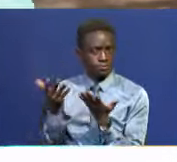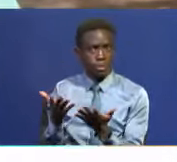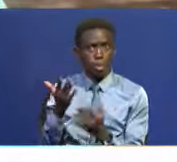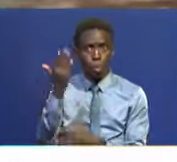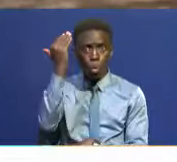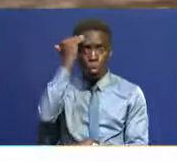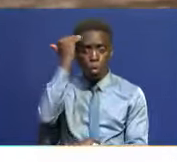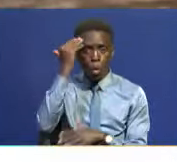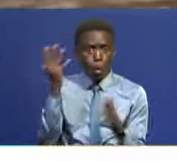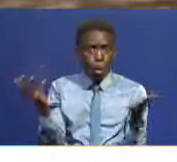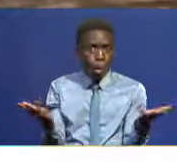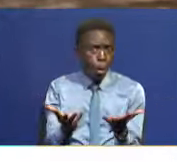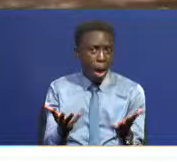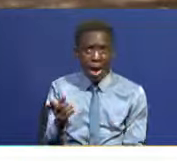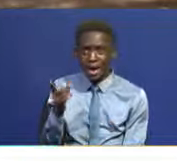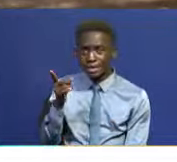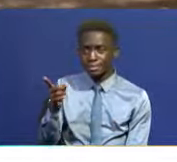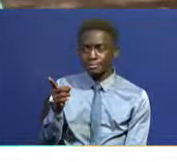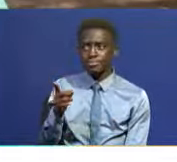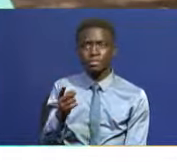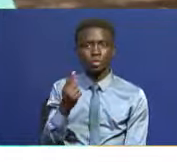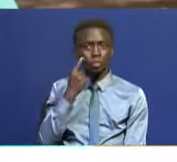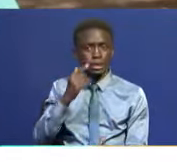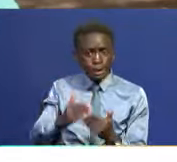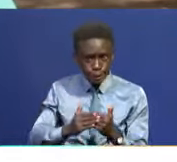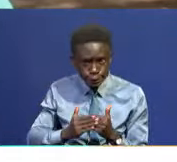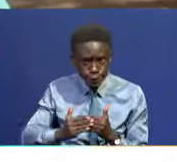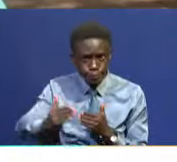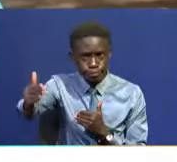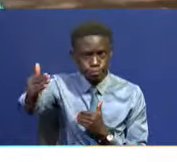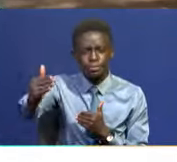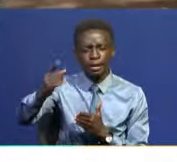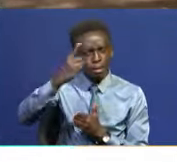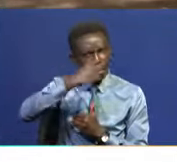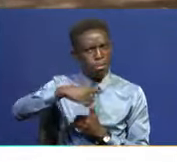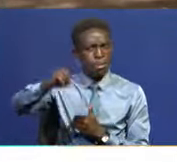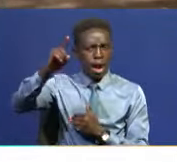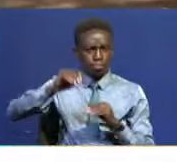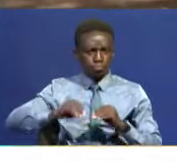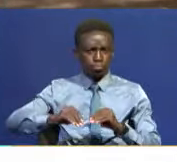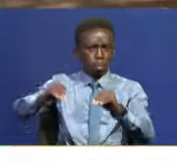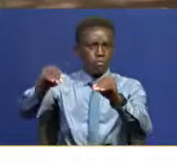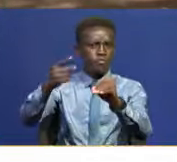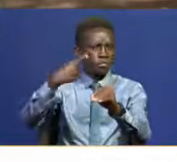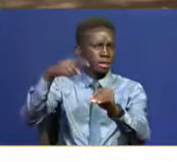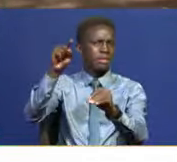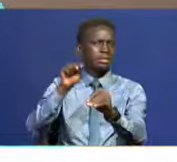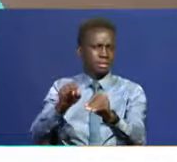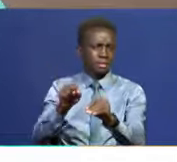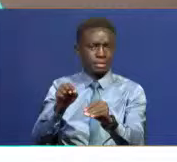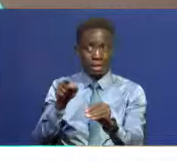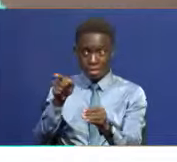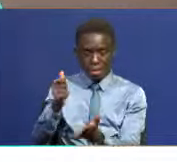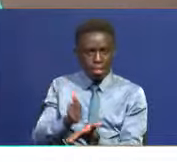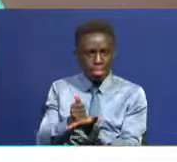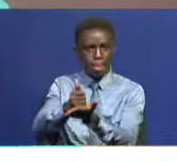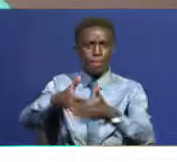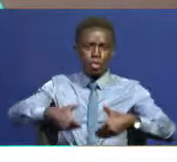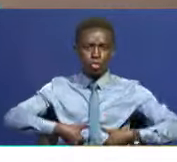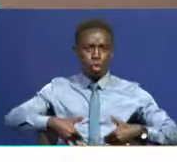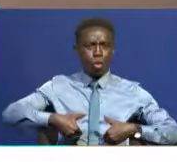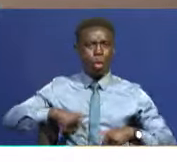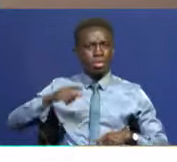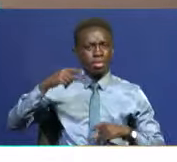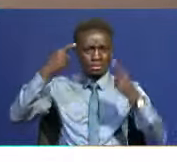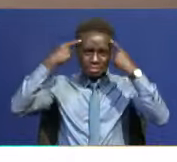the performing arts is where to go. It is what is going to take our youth far. Kenya Music Festival is